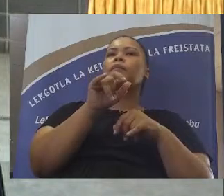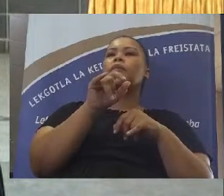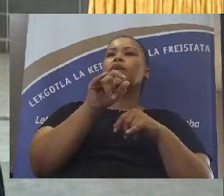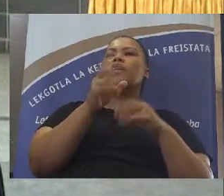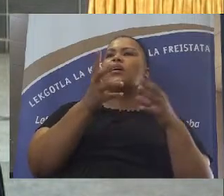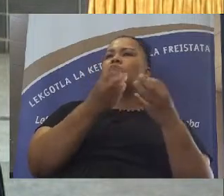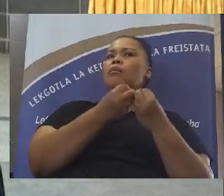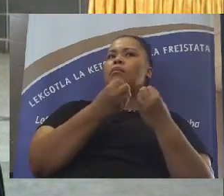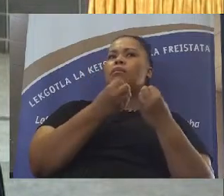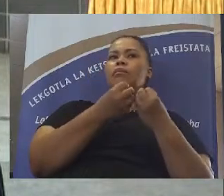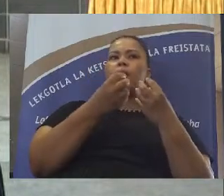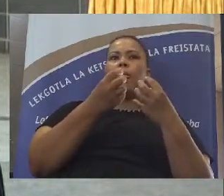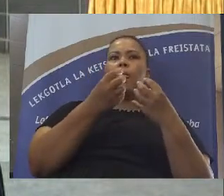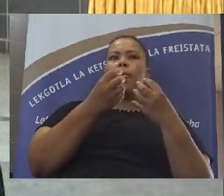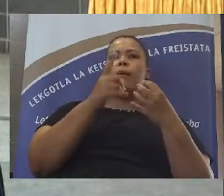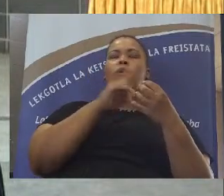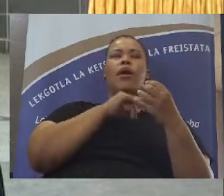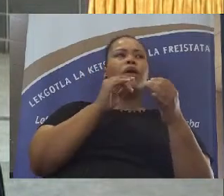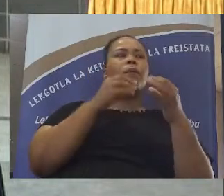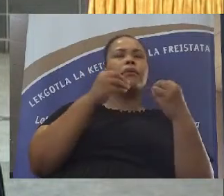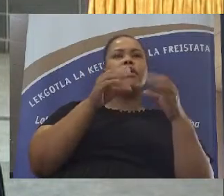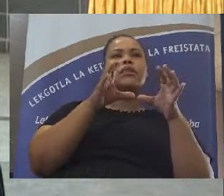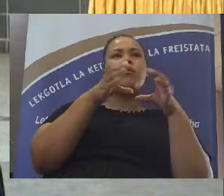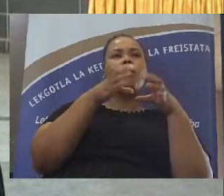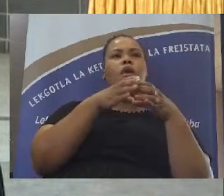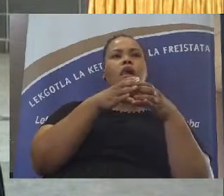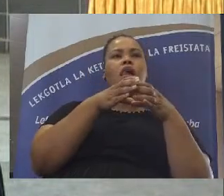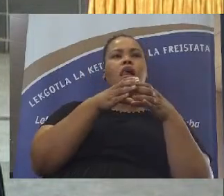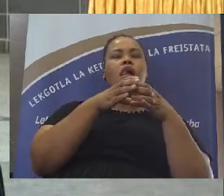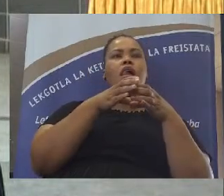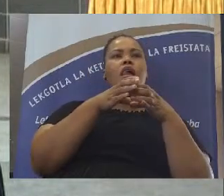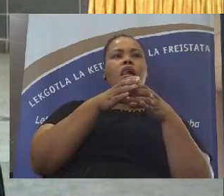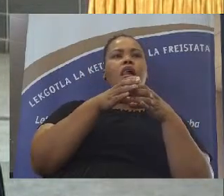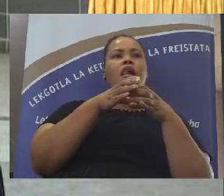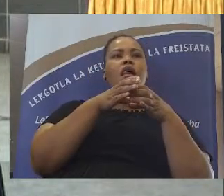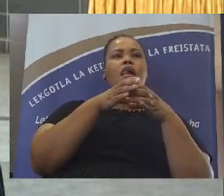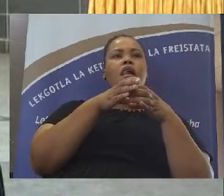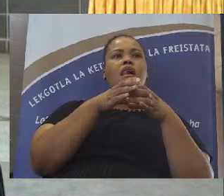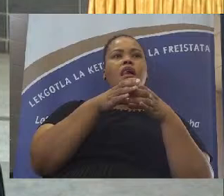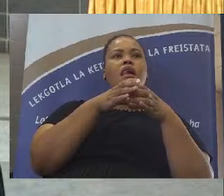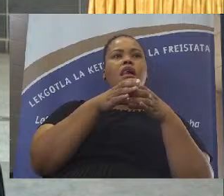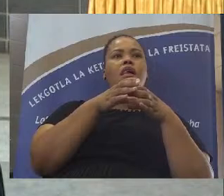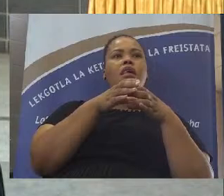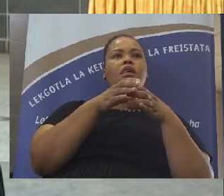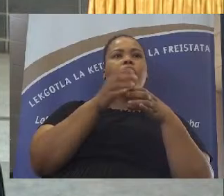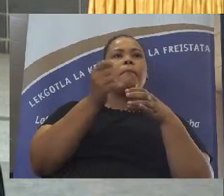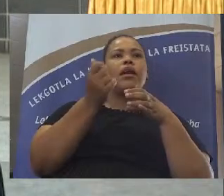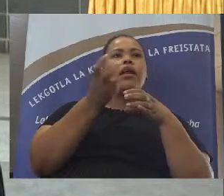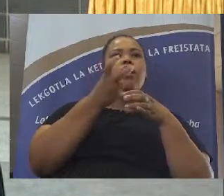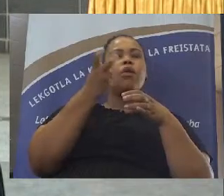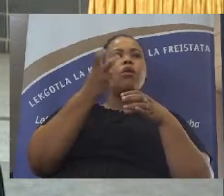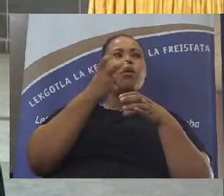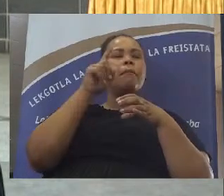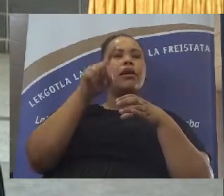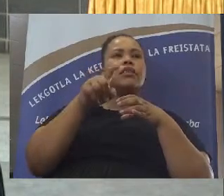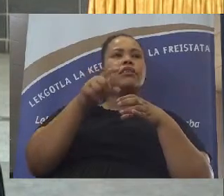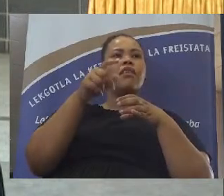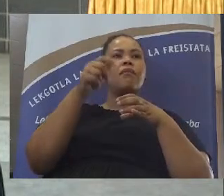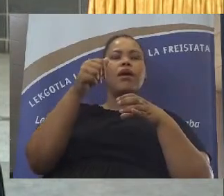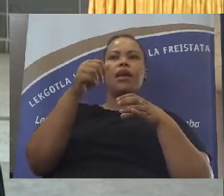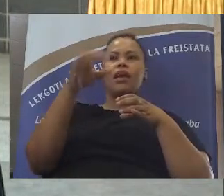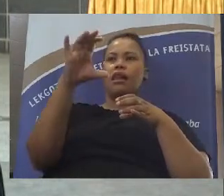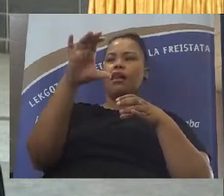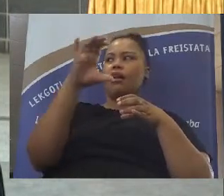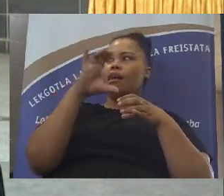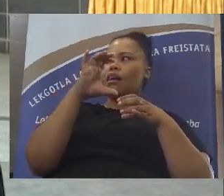moet werken, because this thing, you're forced to go out om geld te gaan zoeken. Once that geld komt in, it must go back